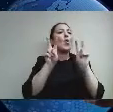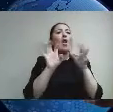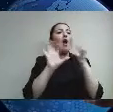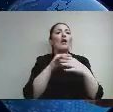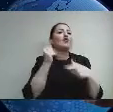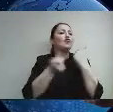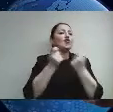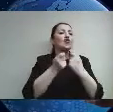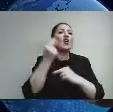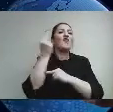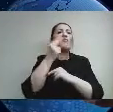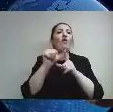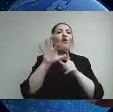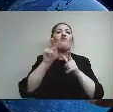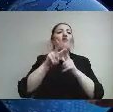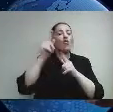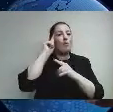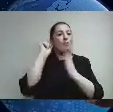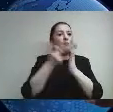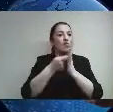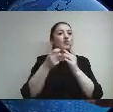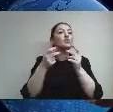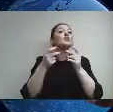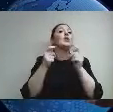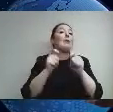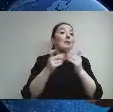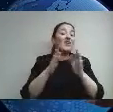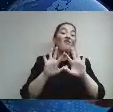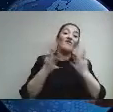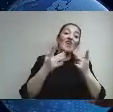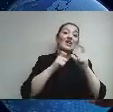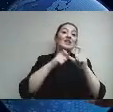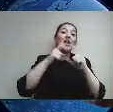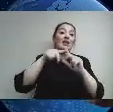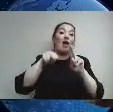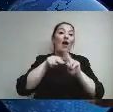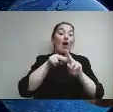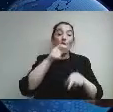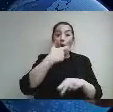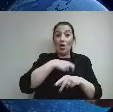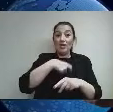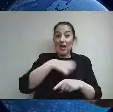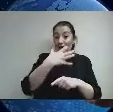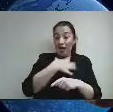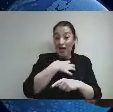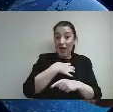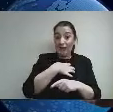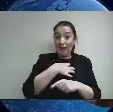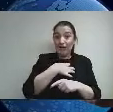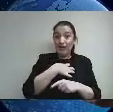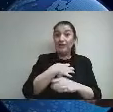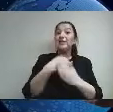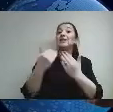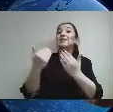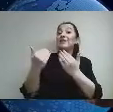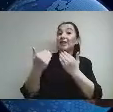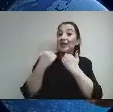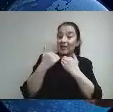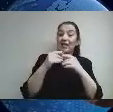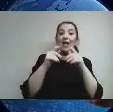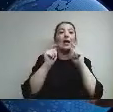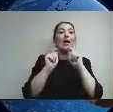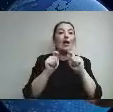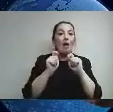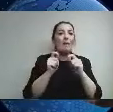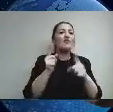of TÜBİTAK, or there were different funds that supported NGOs. Of course, these all had advantages